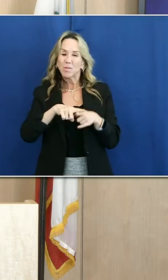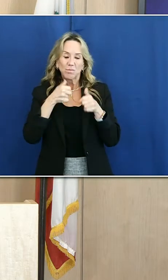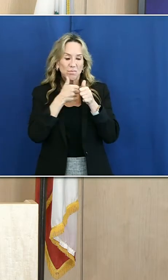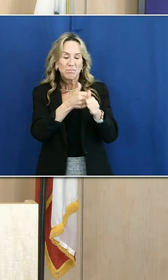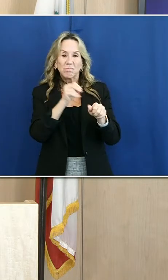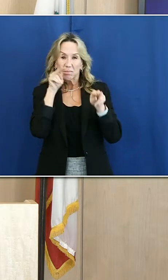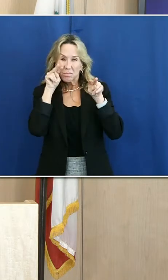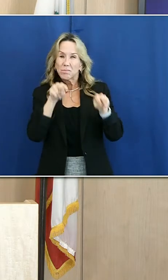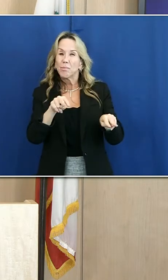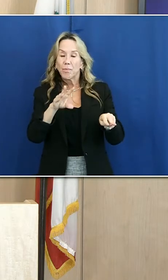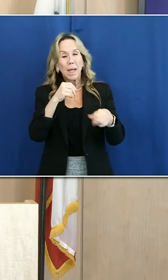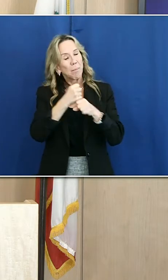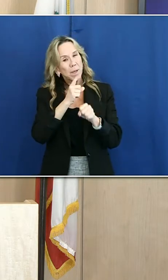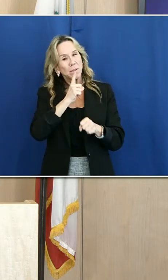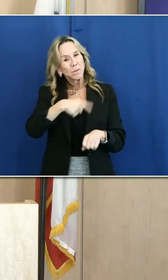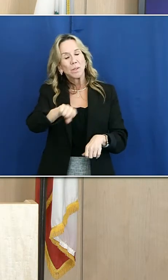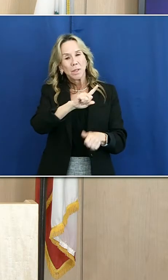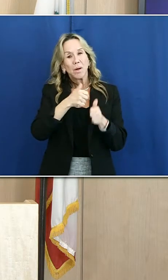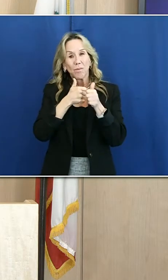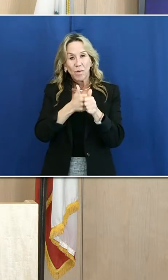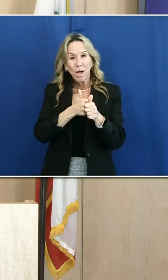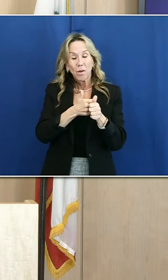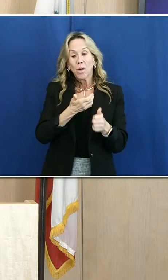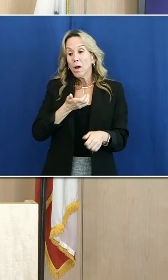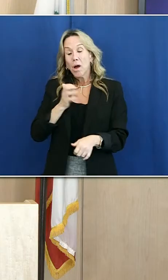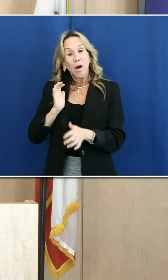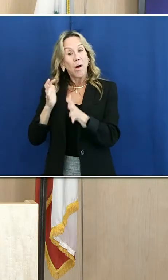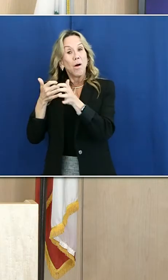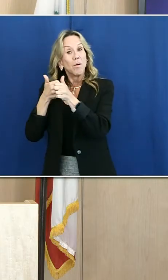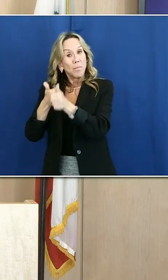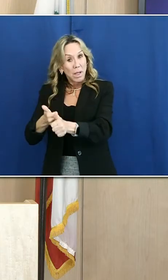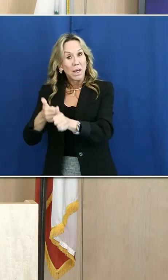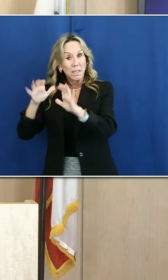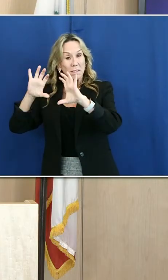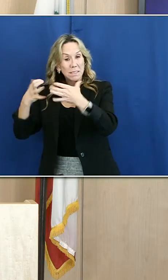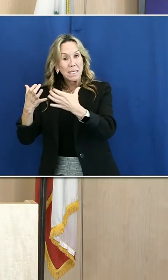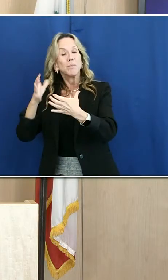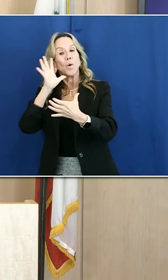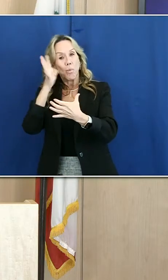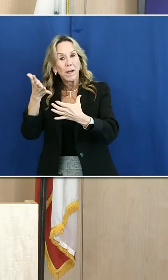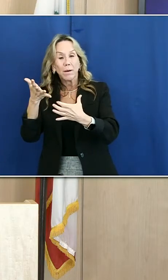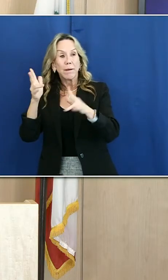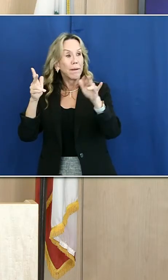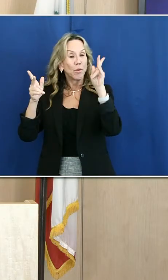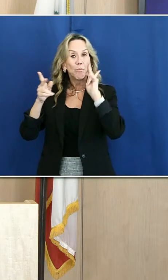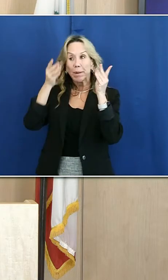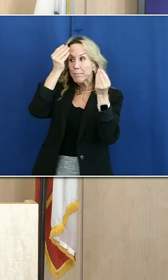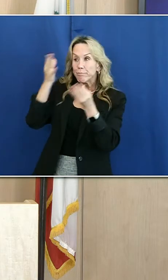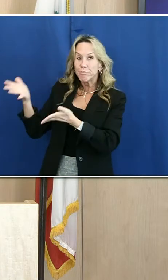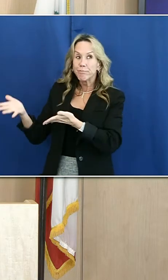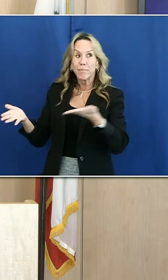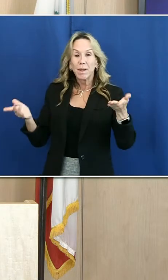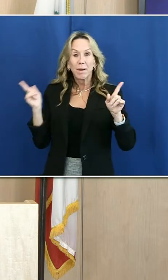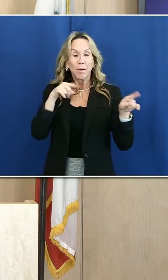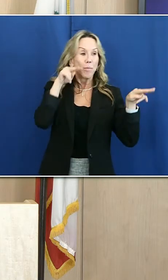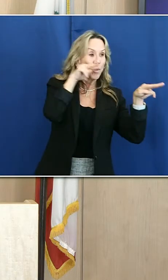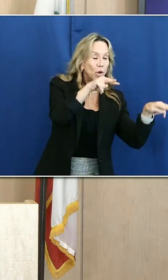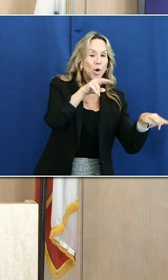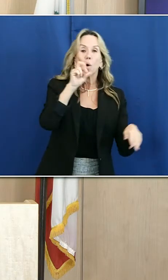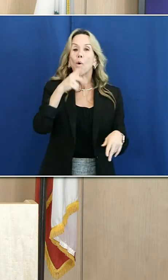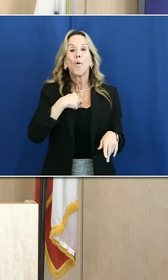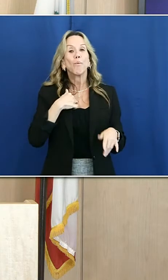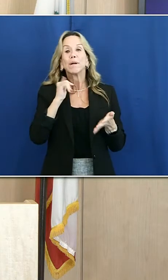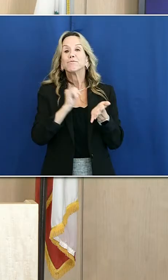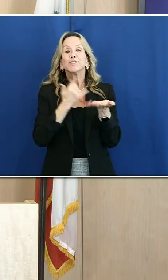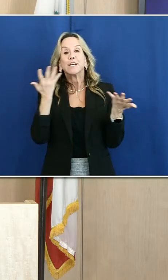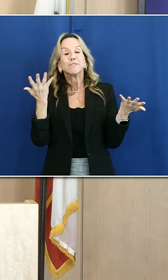do the same with respect to our compliance teams. We'll get out there. We get out there by invite. We're out there quite frequently all over to try to take a look